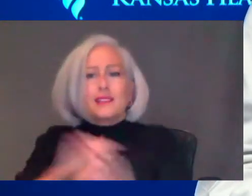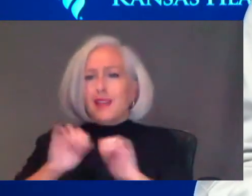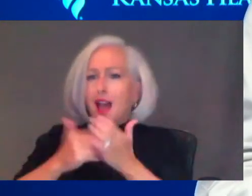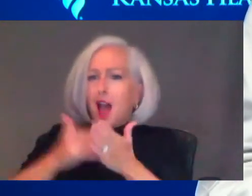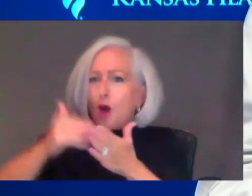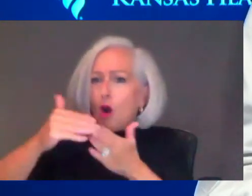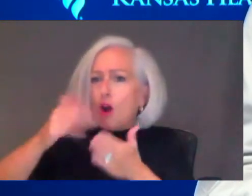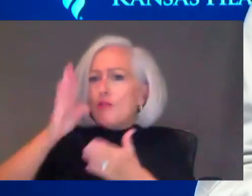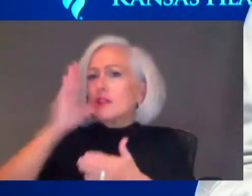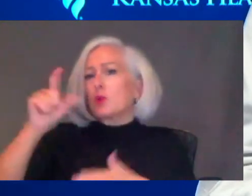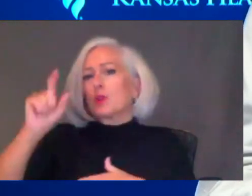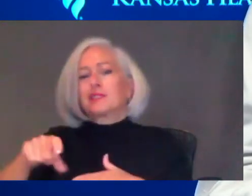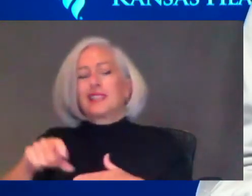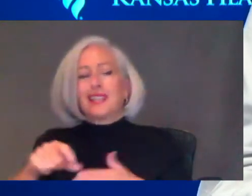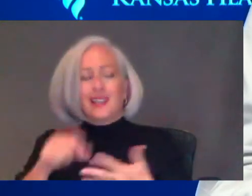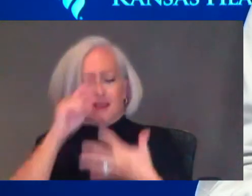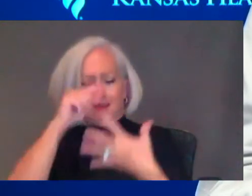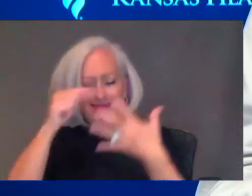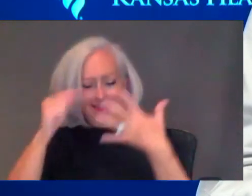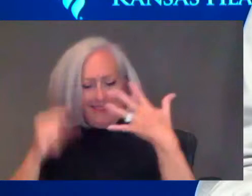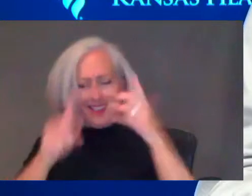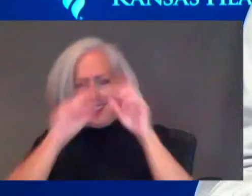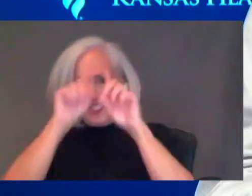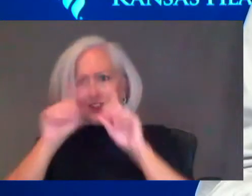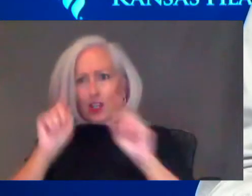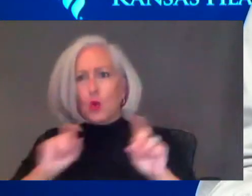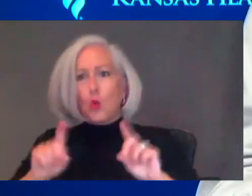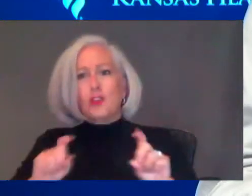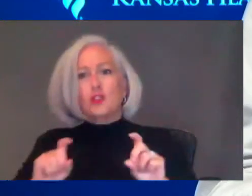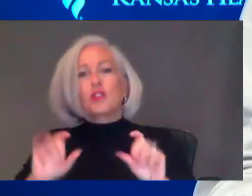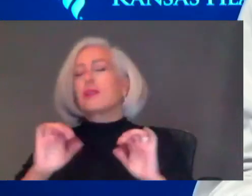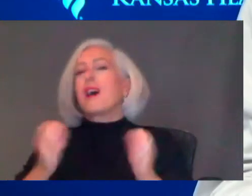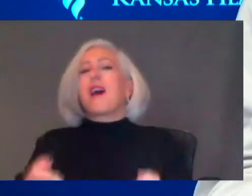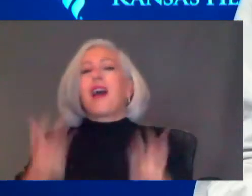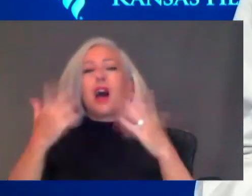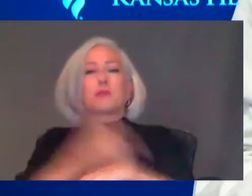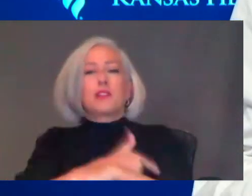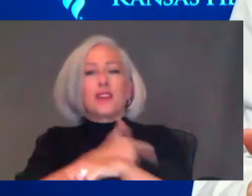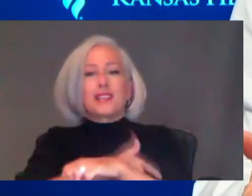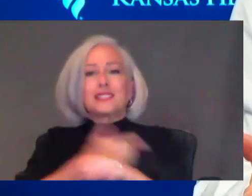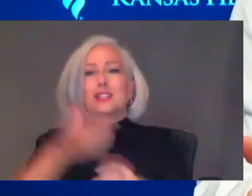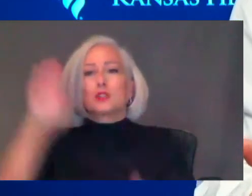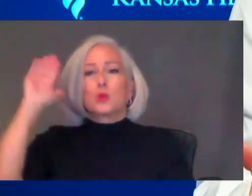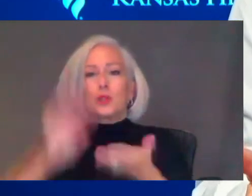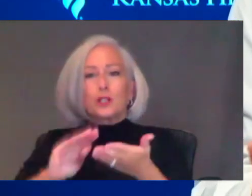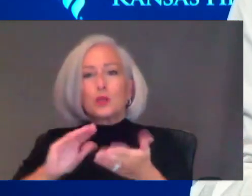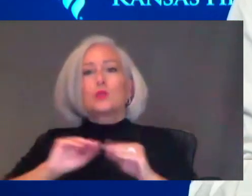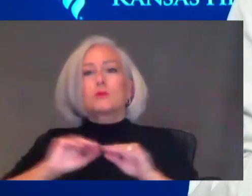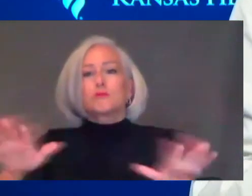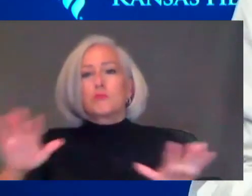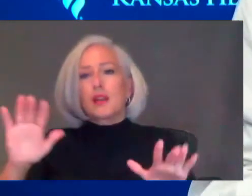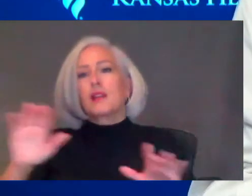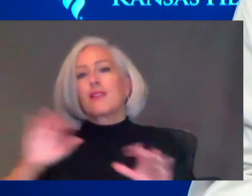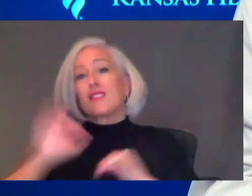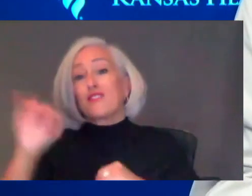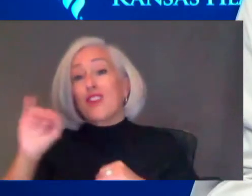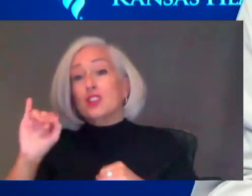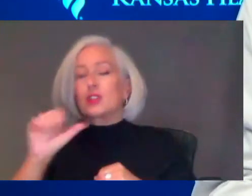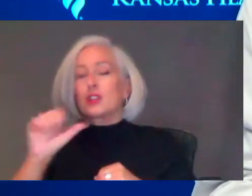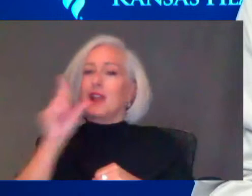in for lunch, breakfast, dinner, and if you really want to invite having to shut down your school again, then take your masks